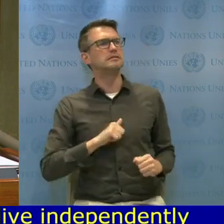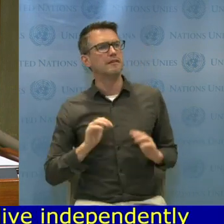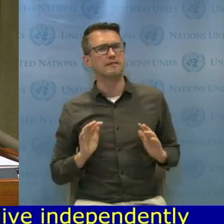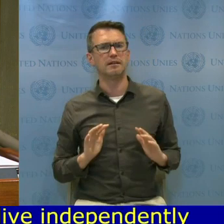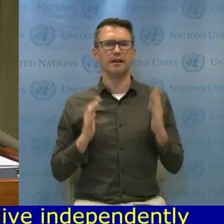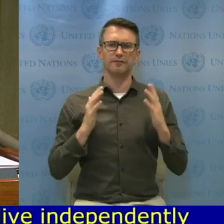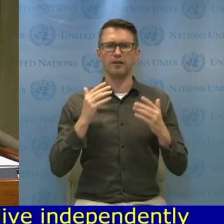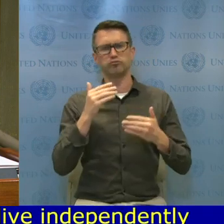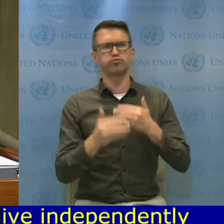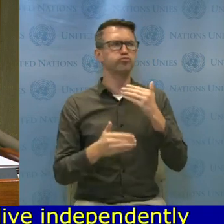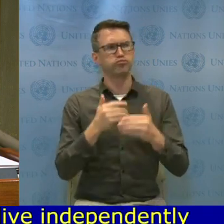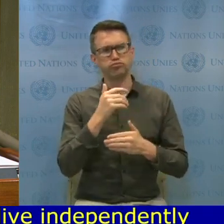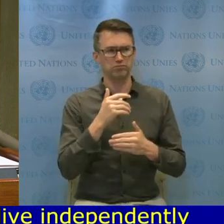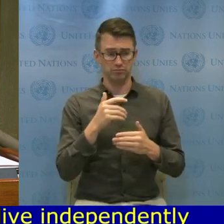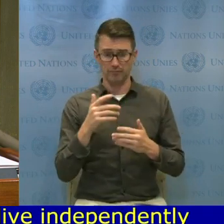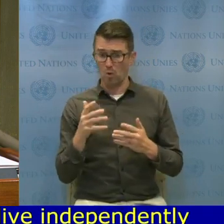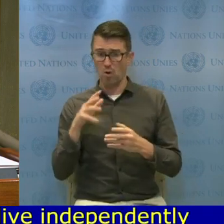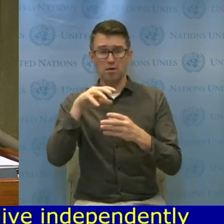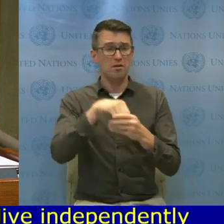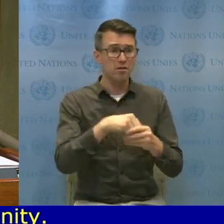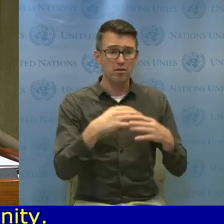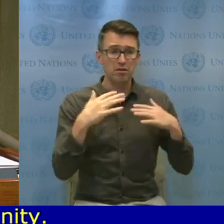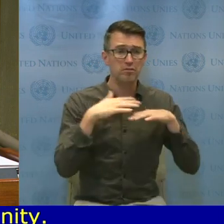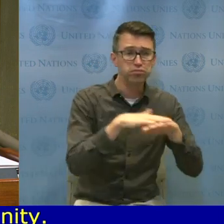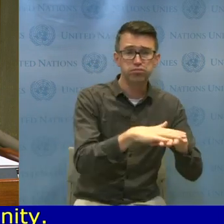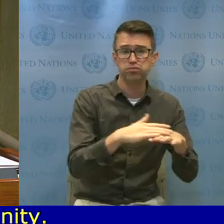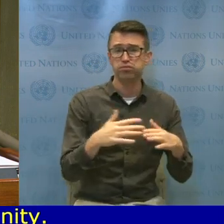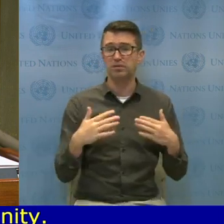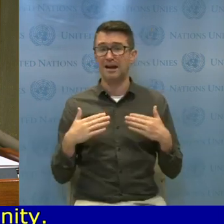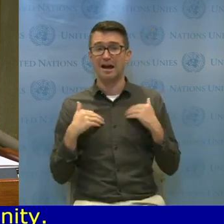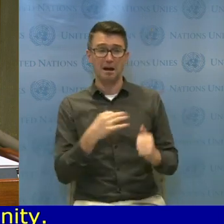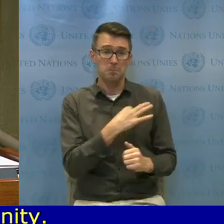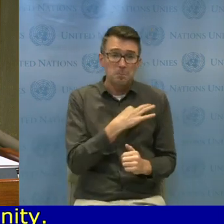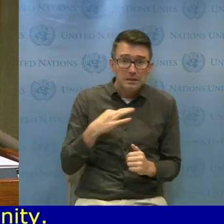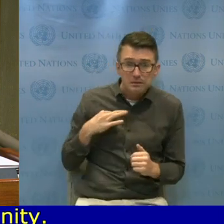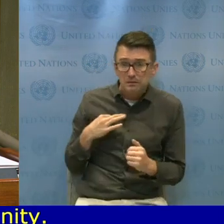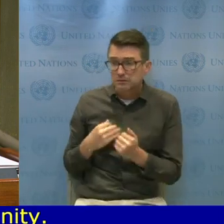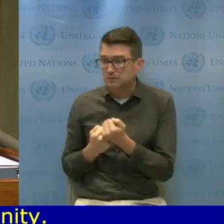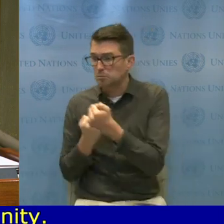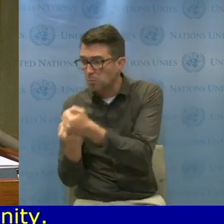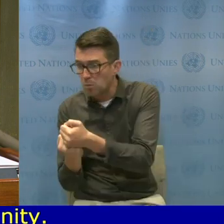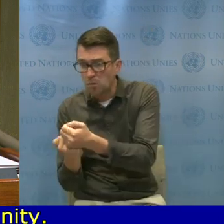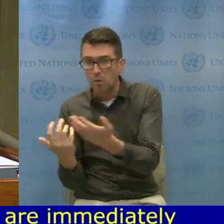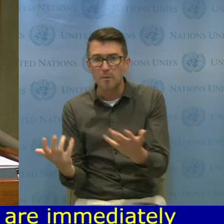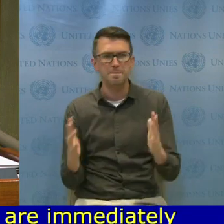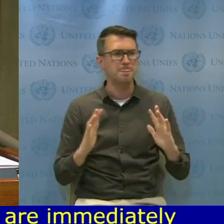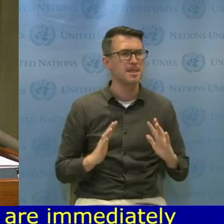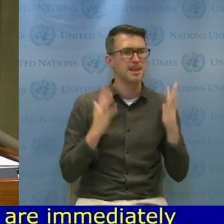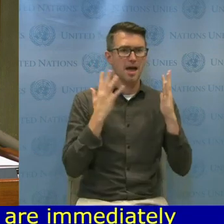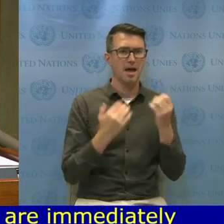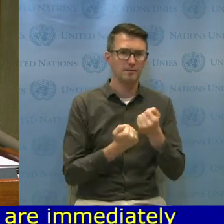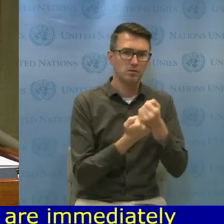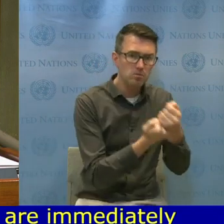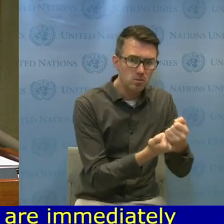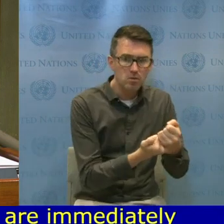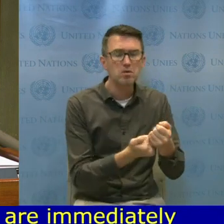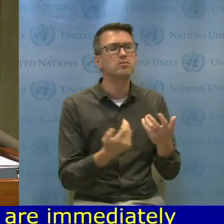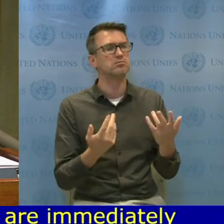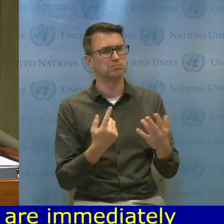is saddening to say that for persons with psychosocial disability, health services could mean seclusion from